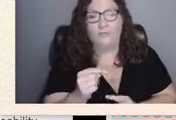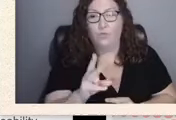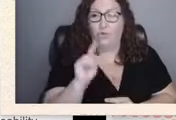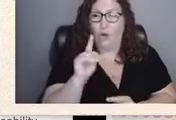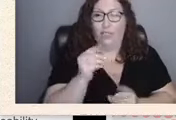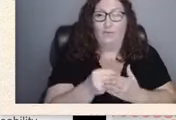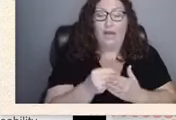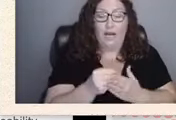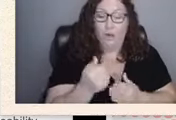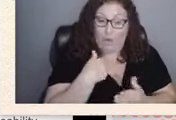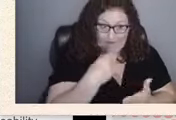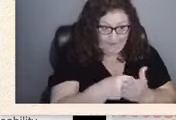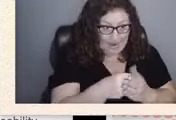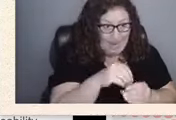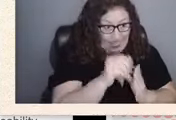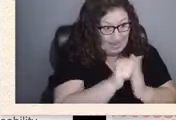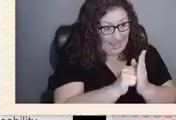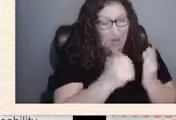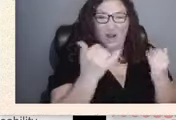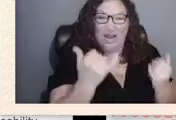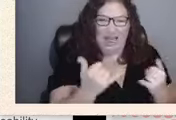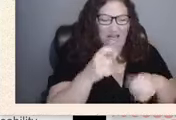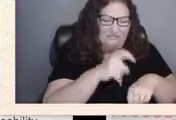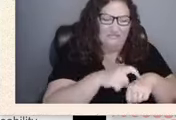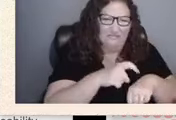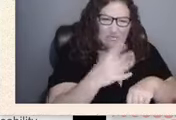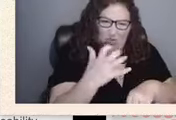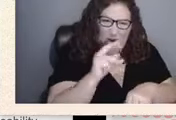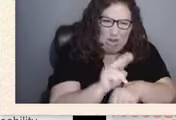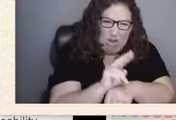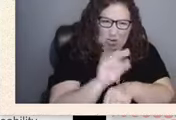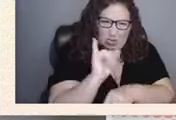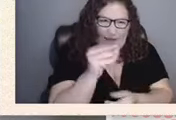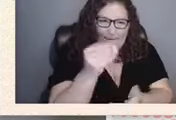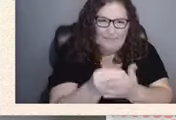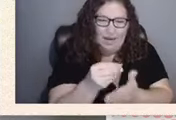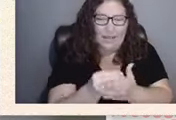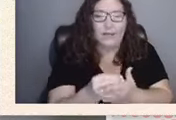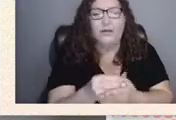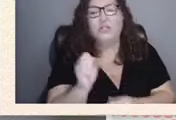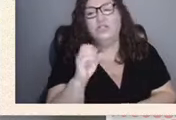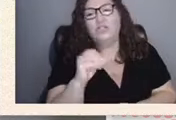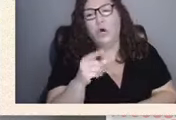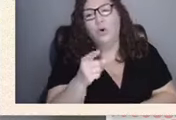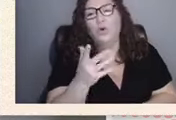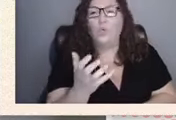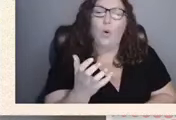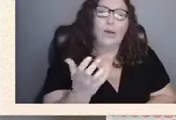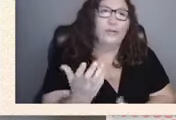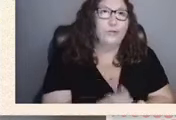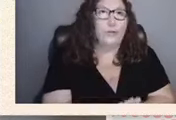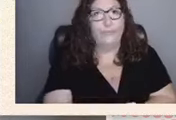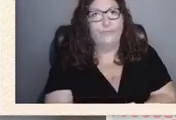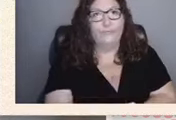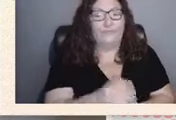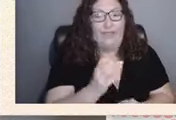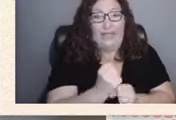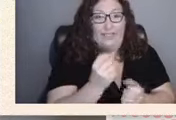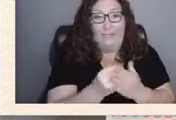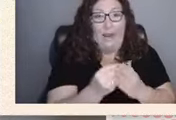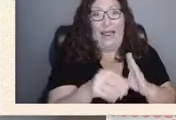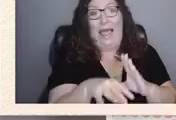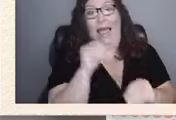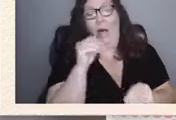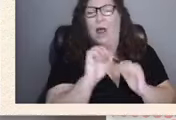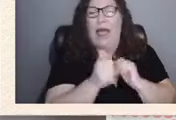in the account. It's time you want to actually utilize those funds, and so you want to get the money out. So how you